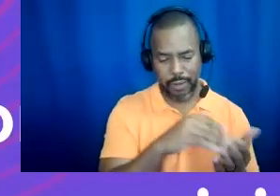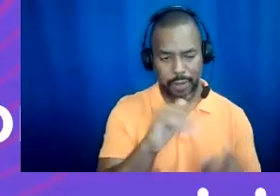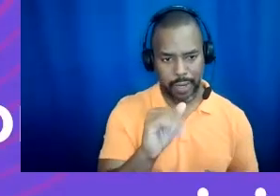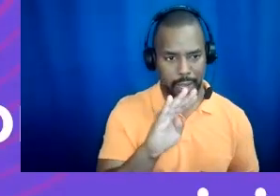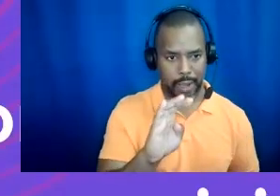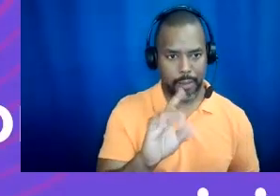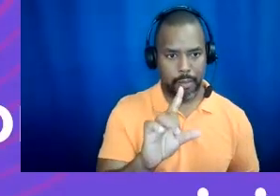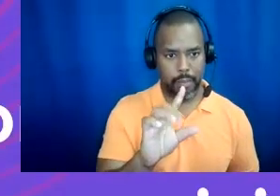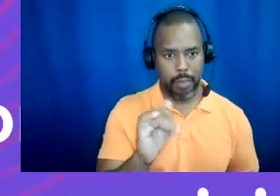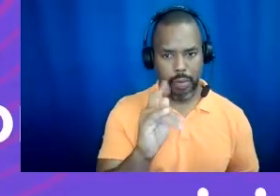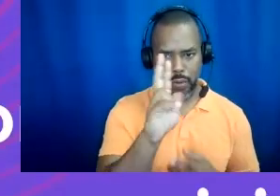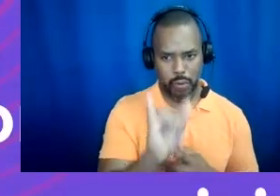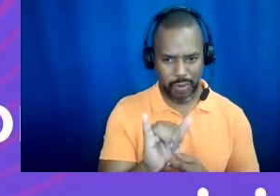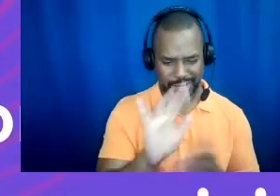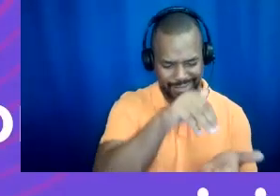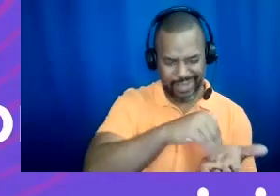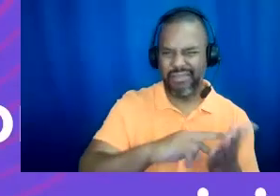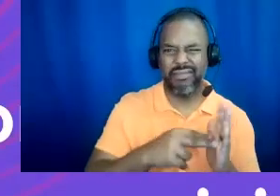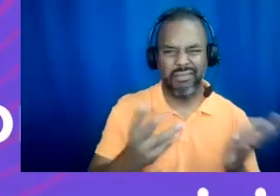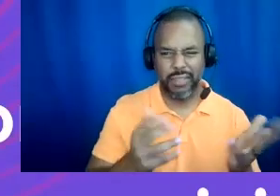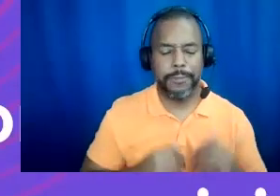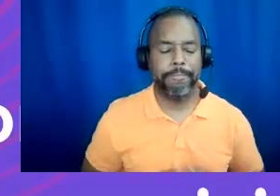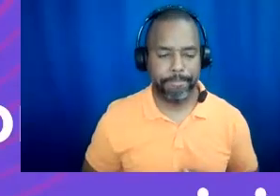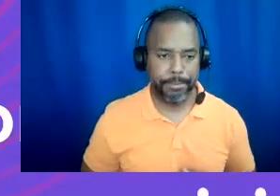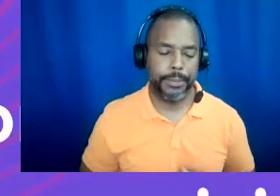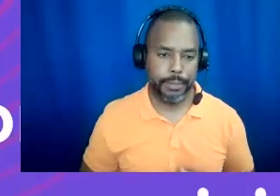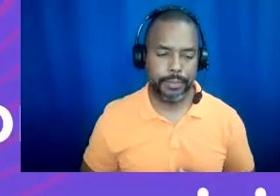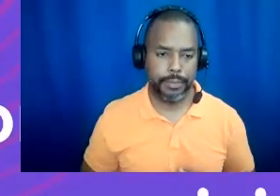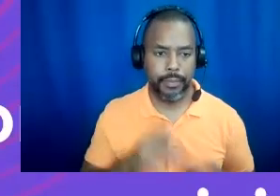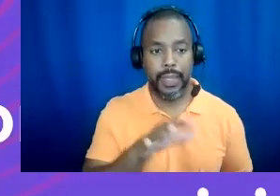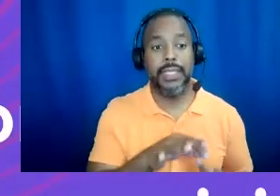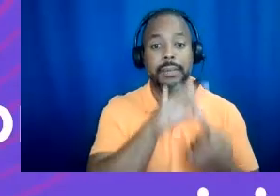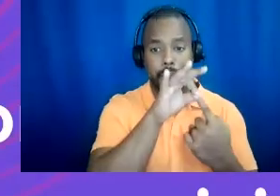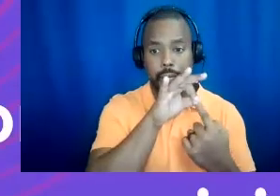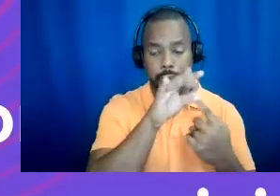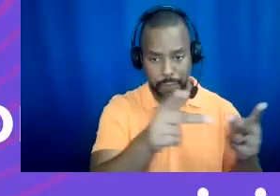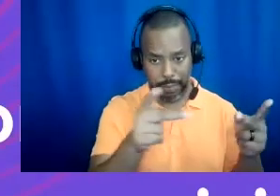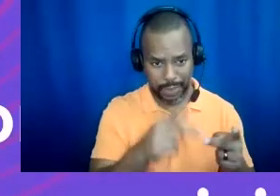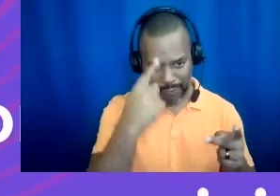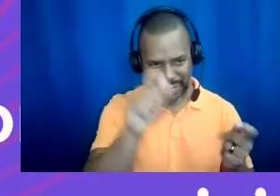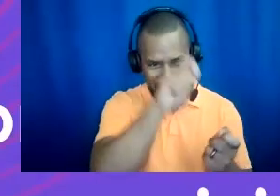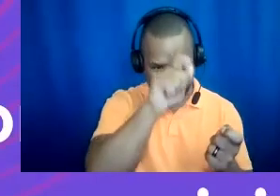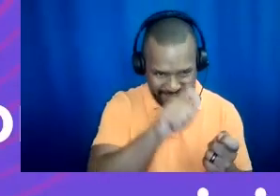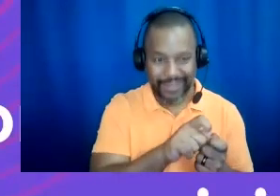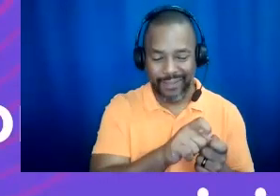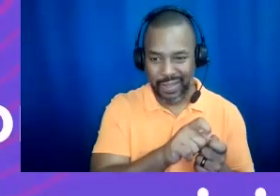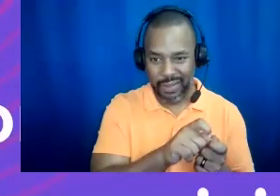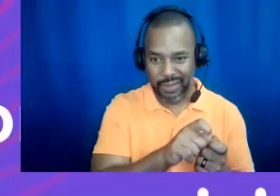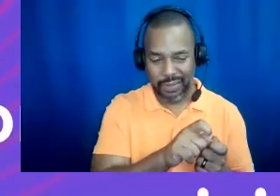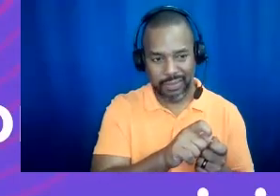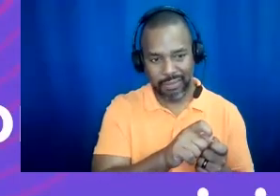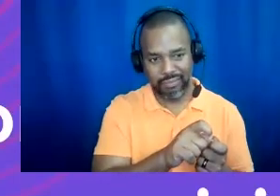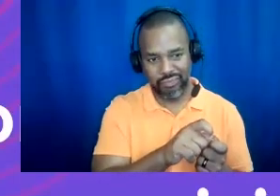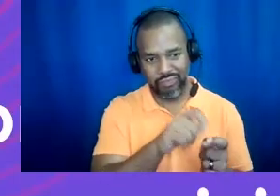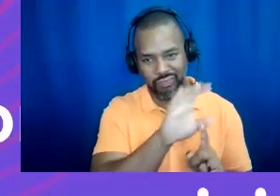get the question a lot, what is an ambulatory center? Basically what it is, it's a specialty center for a specific condition. So you might have